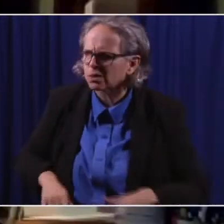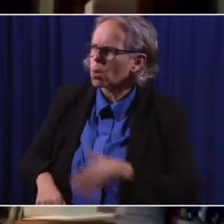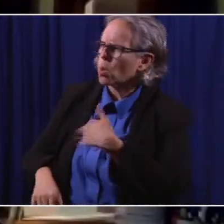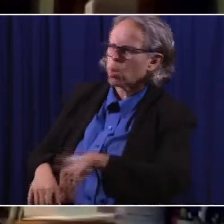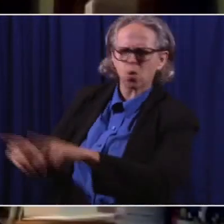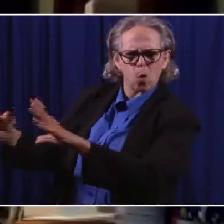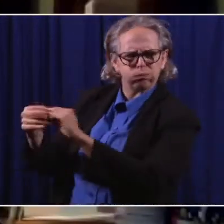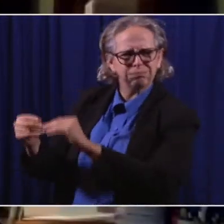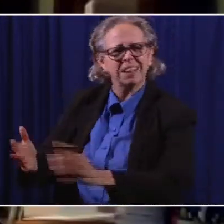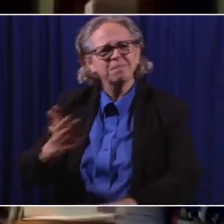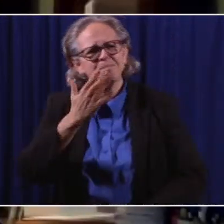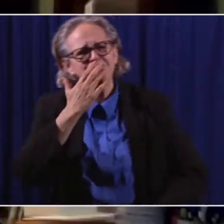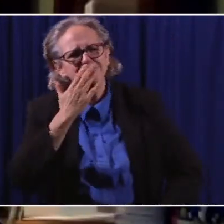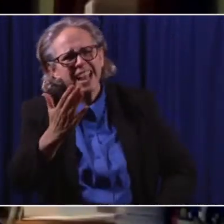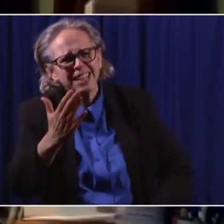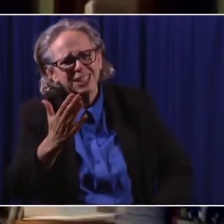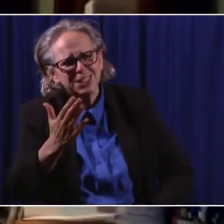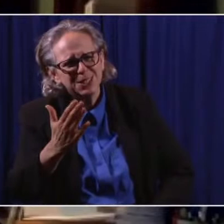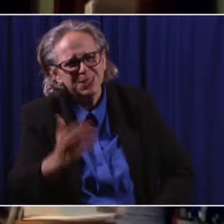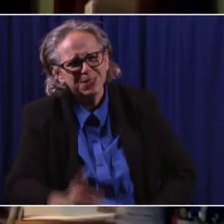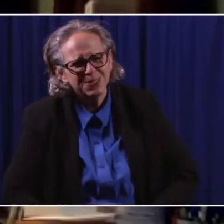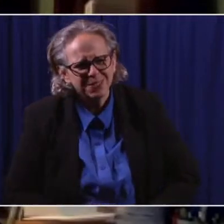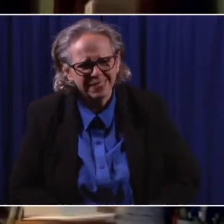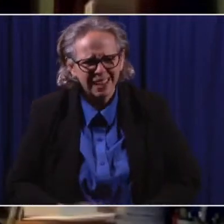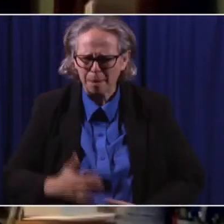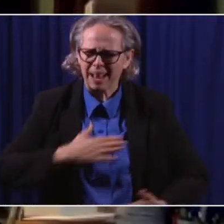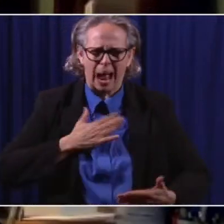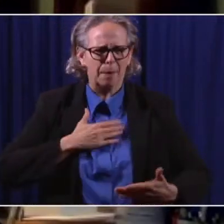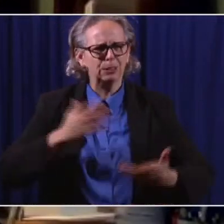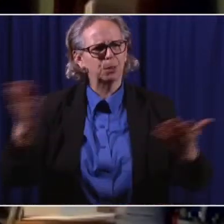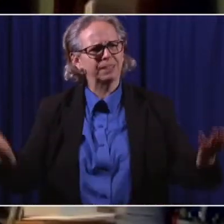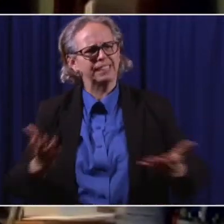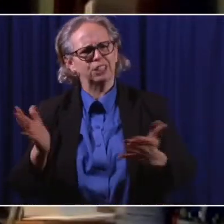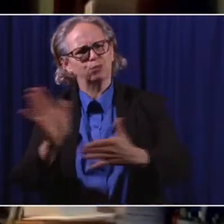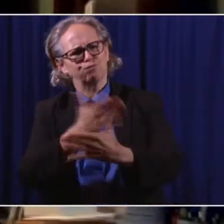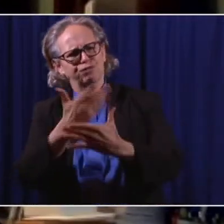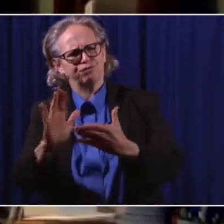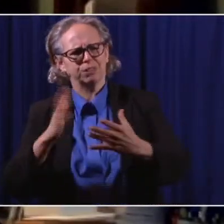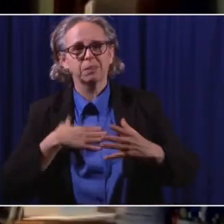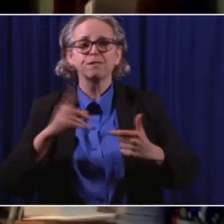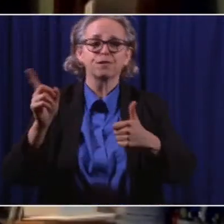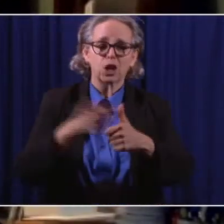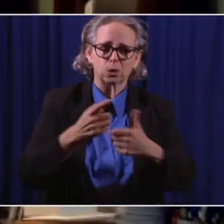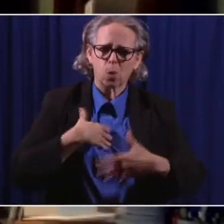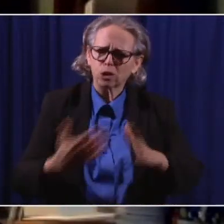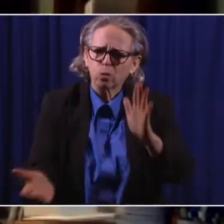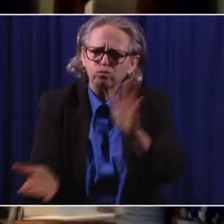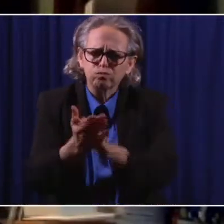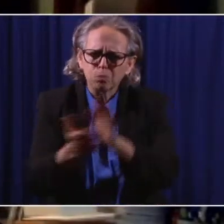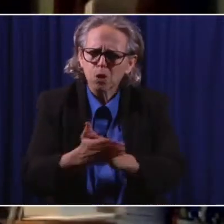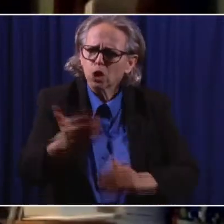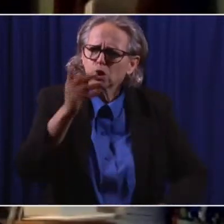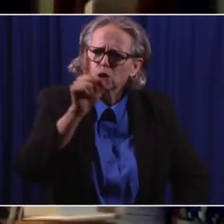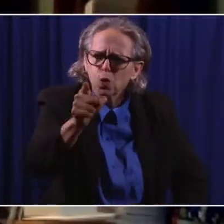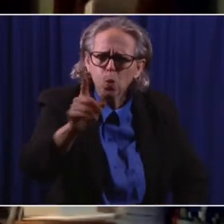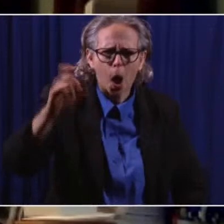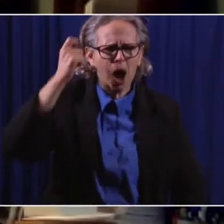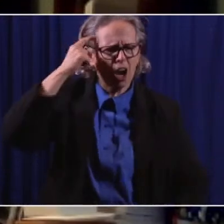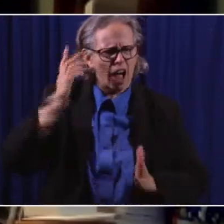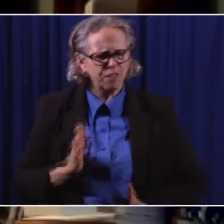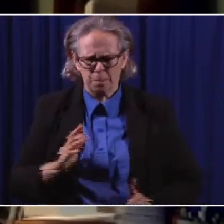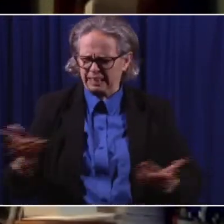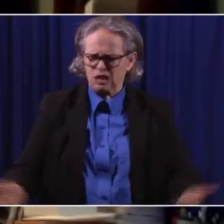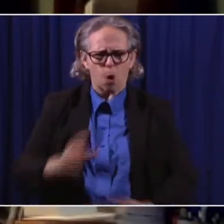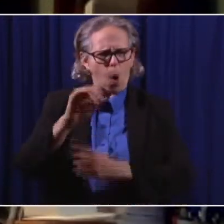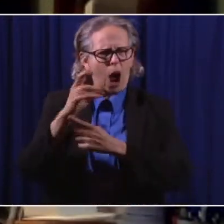or this afternoon rather. And let me first just commend you for the job that you're doing in Ohio. You have been